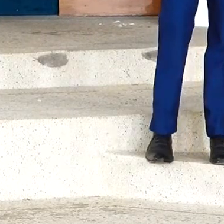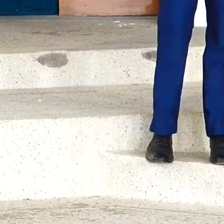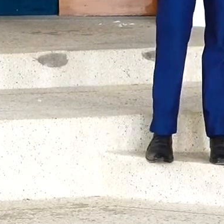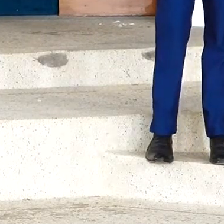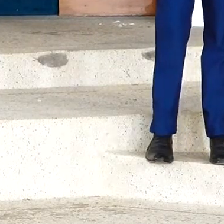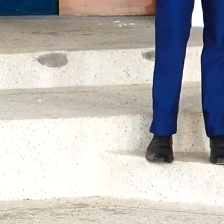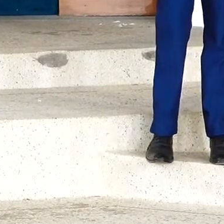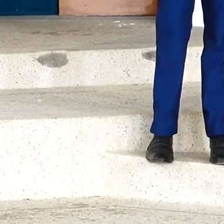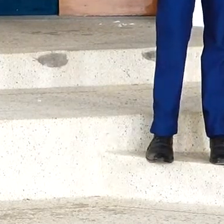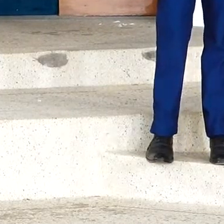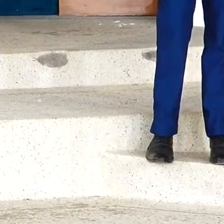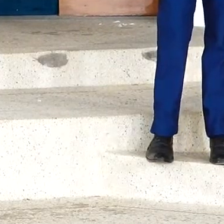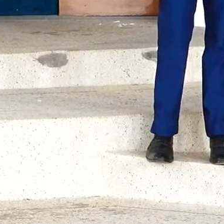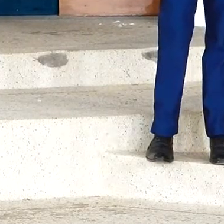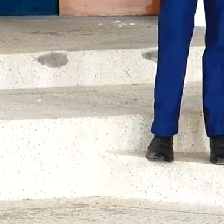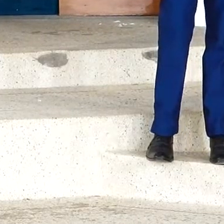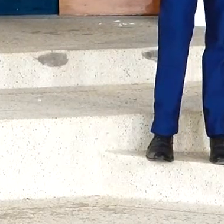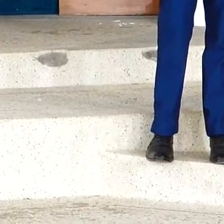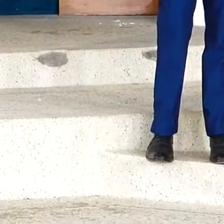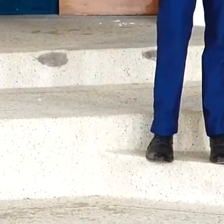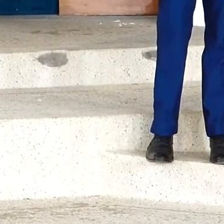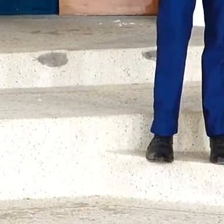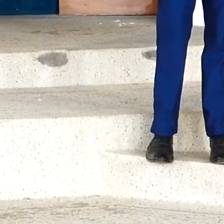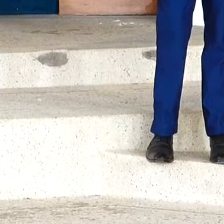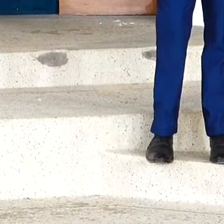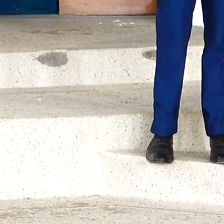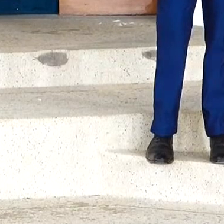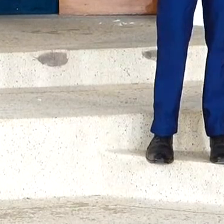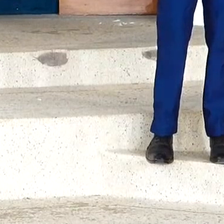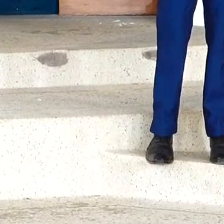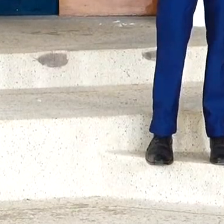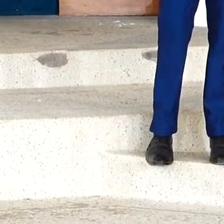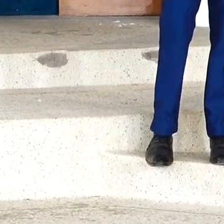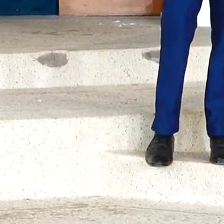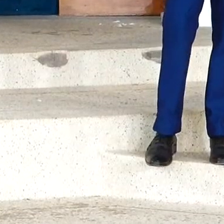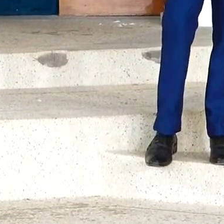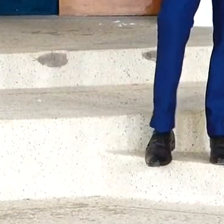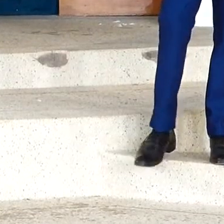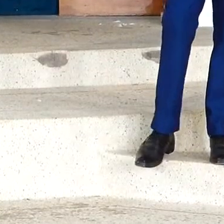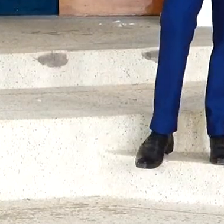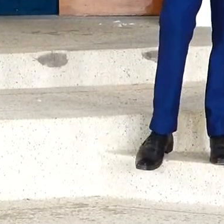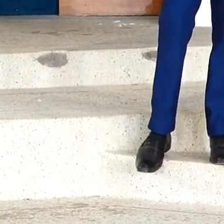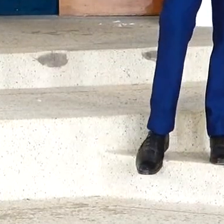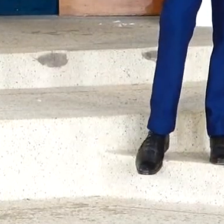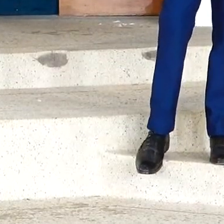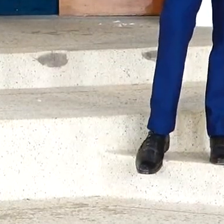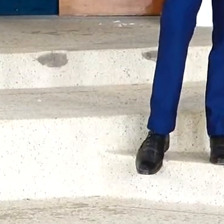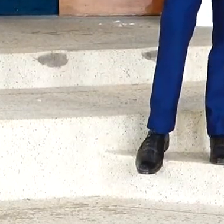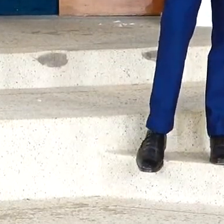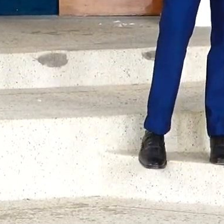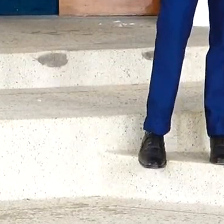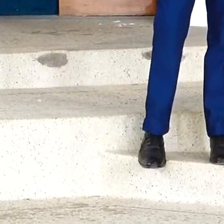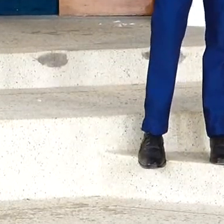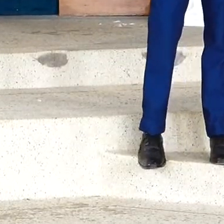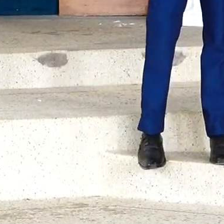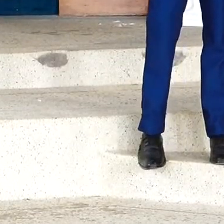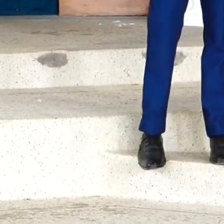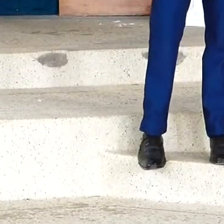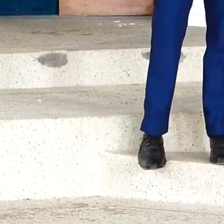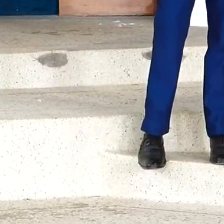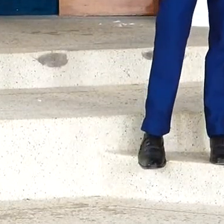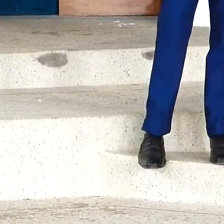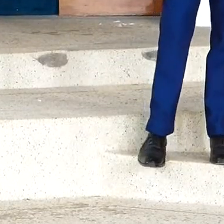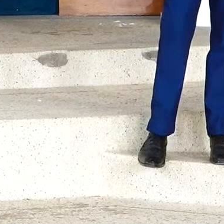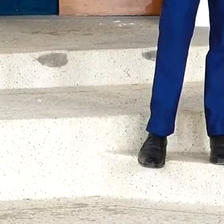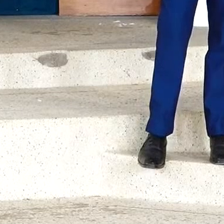shine. Happy Sabbath, children. My name is Henry. My name is Arnold. And I am Ian. And the